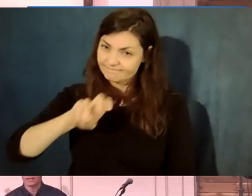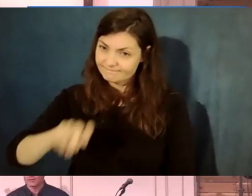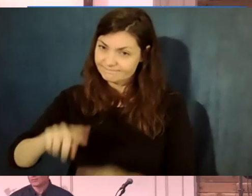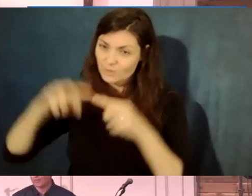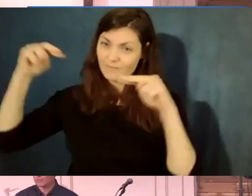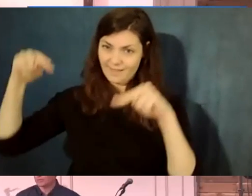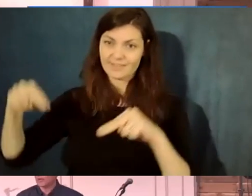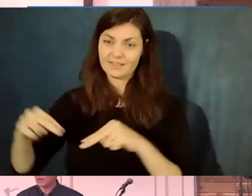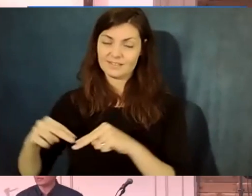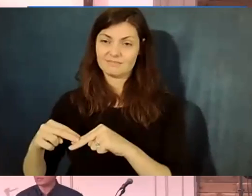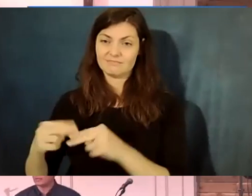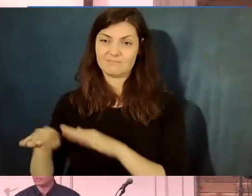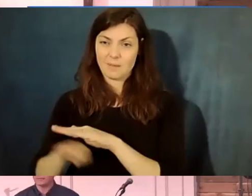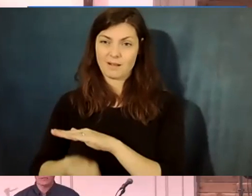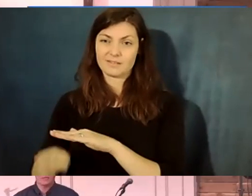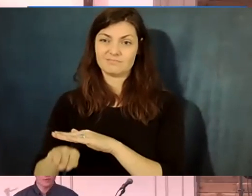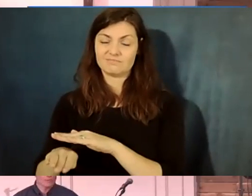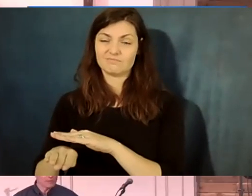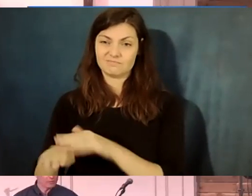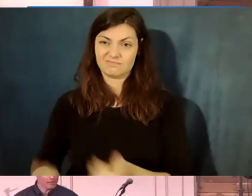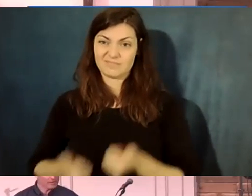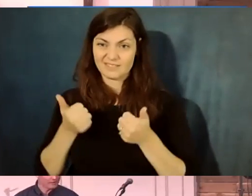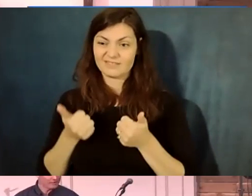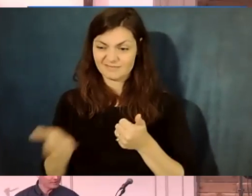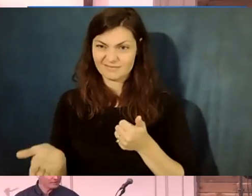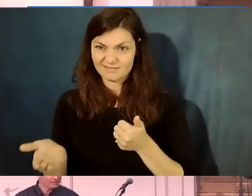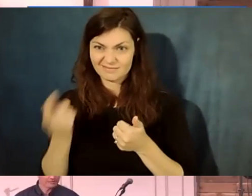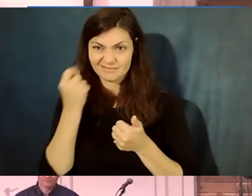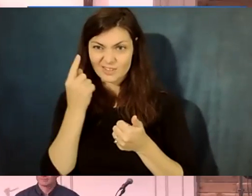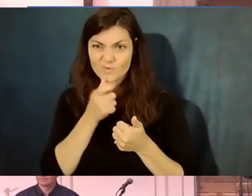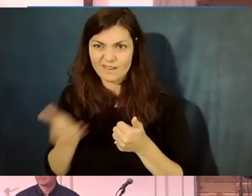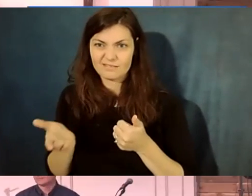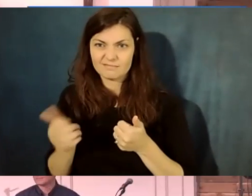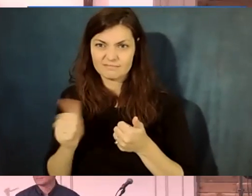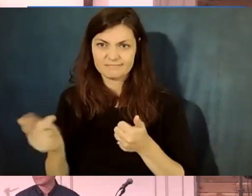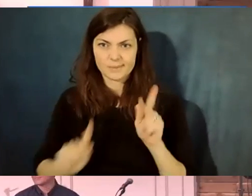valley. And here's the problem with going down in the valley. There are people there.